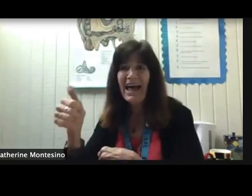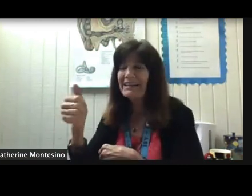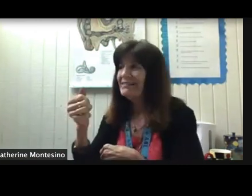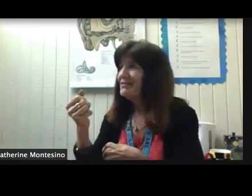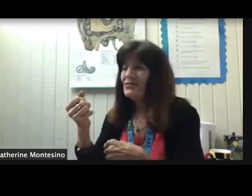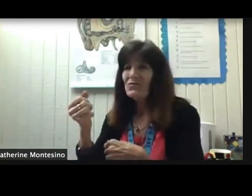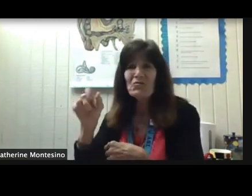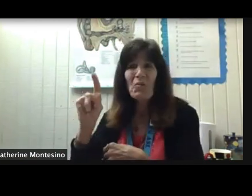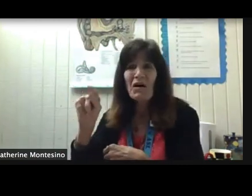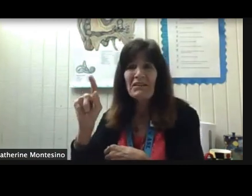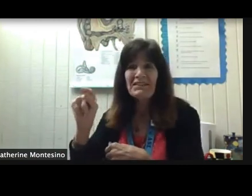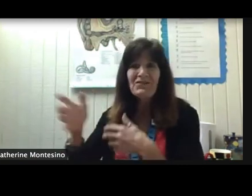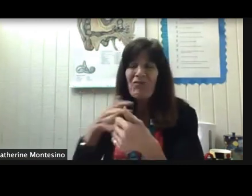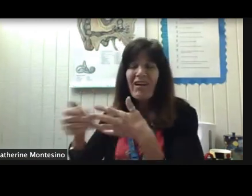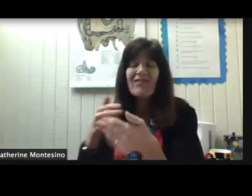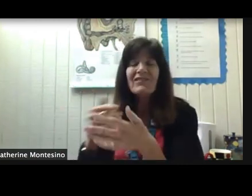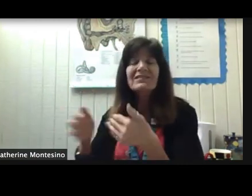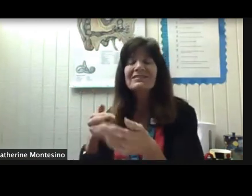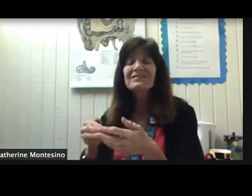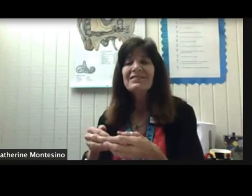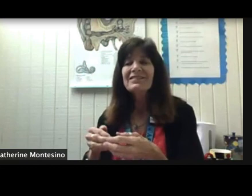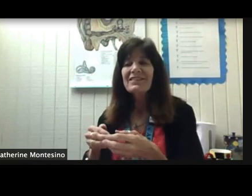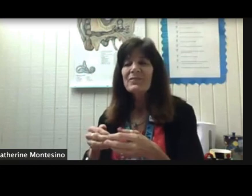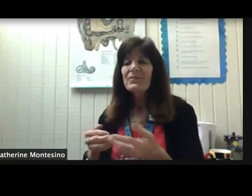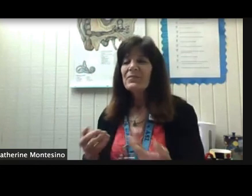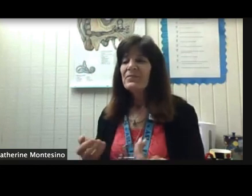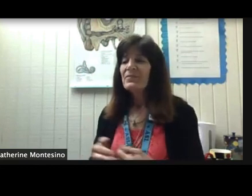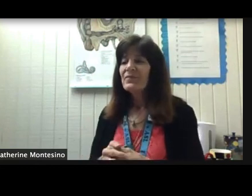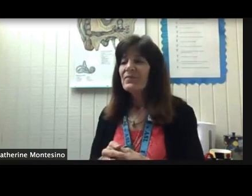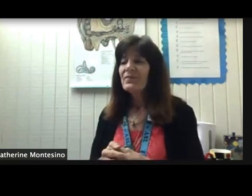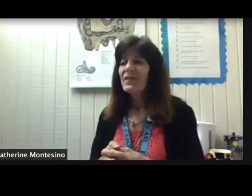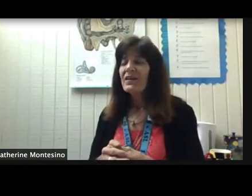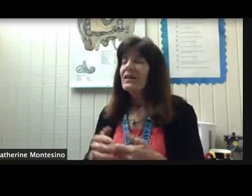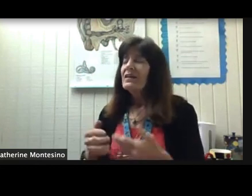four or 10 years old or 20 years old. It doesn't matter.